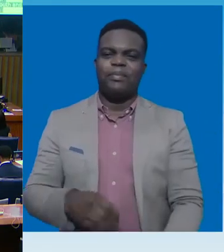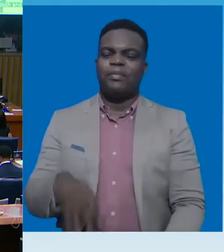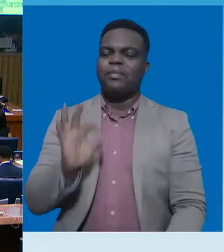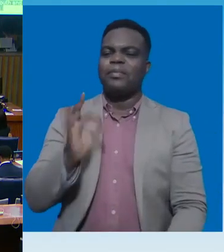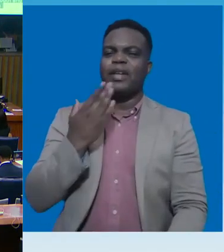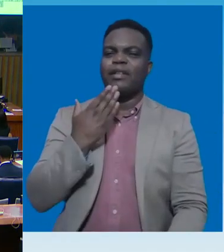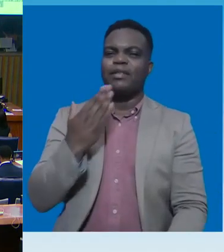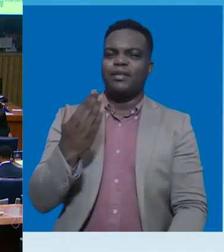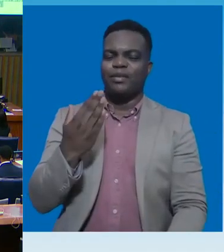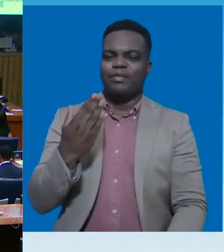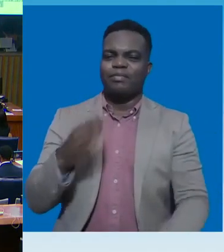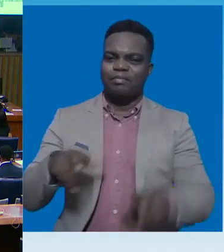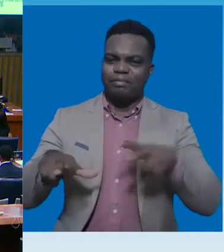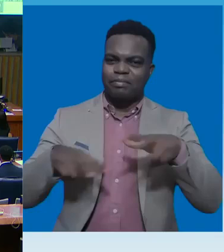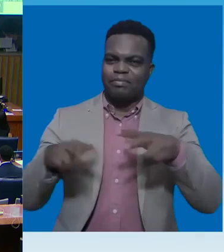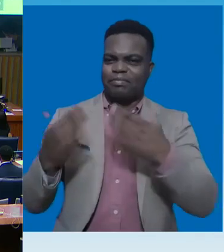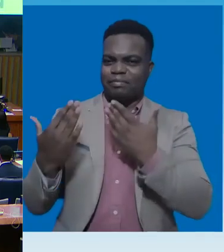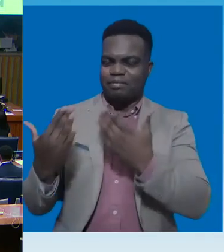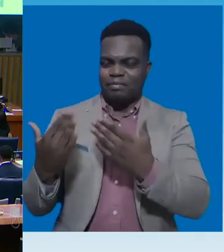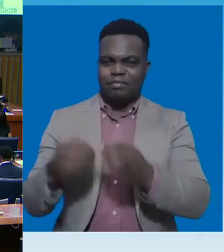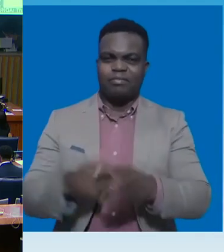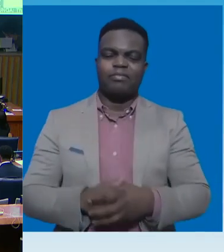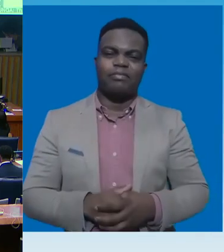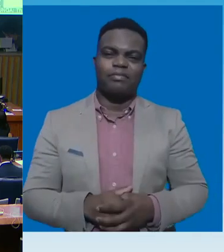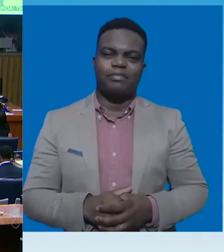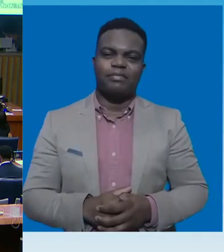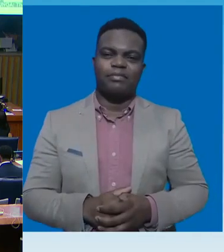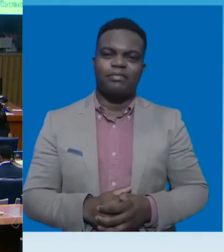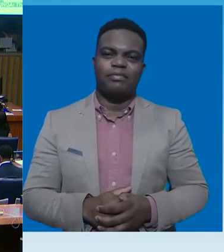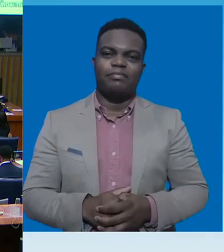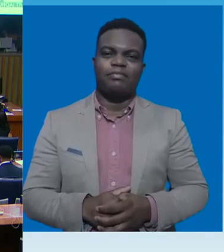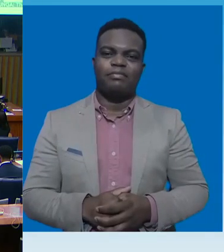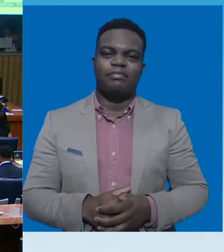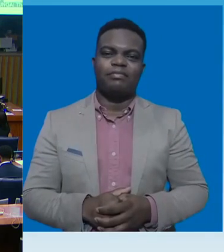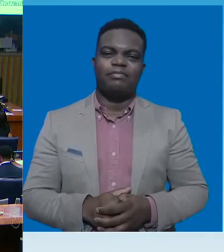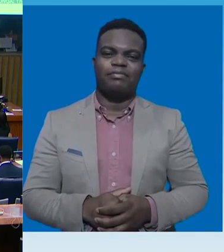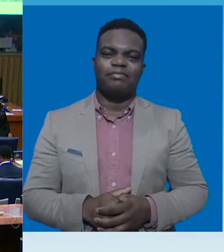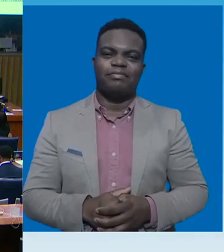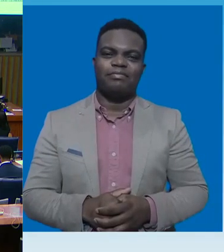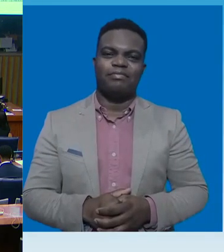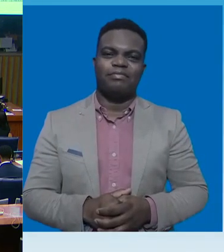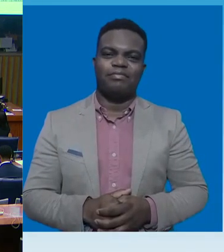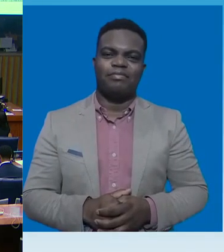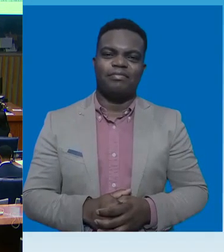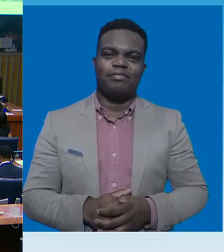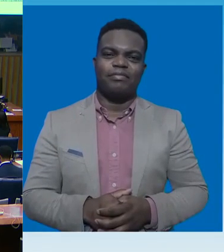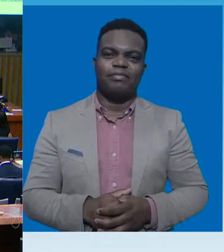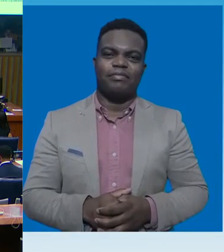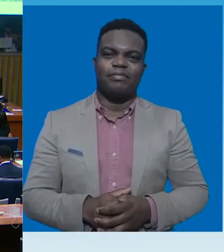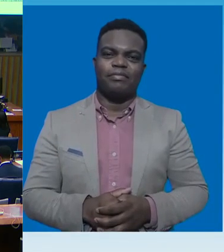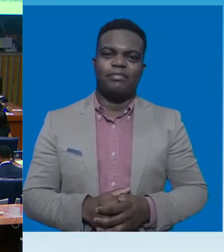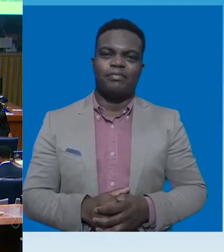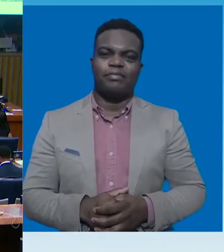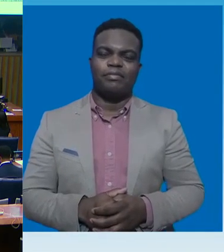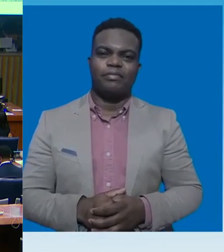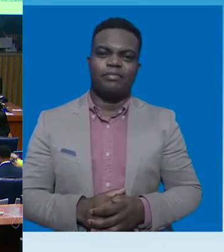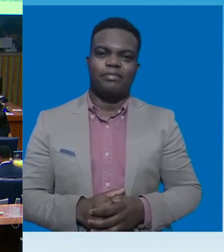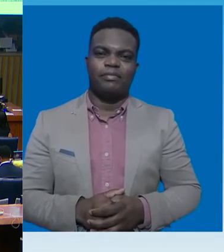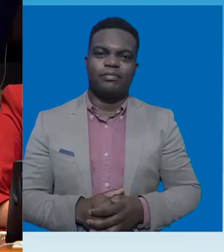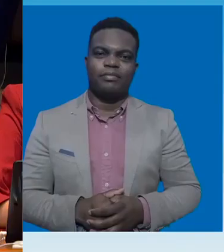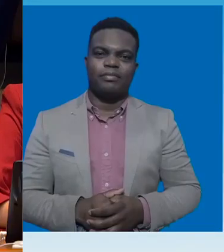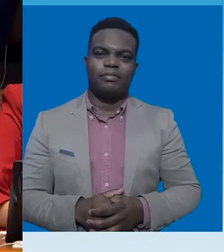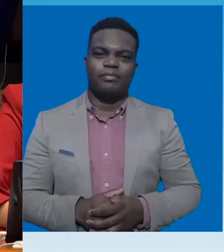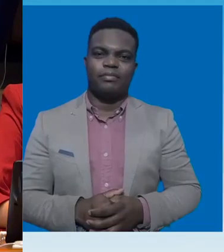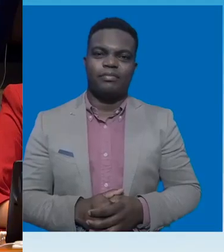Thank you very much, Facilitator. Distinguished panelists, delegates, ladies and gentlemen.